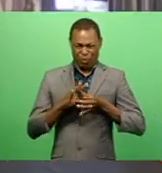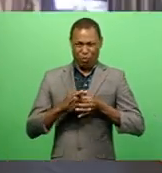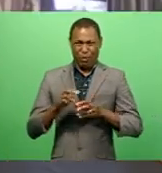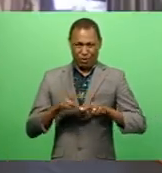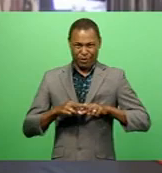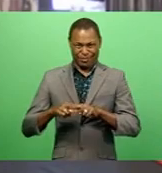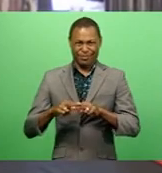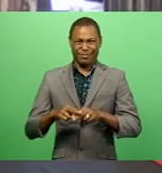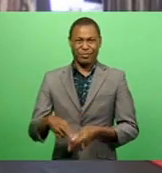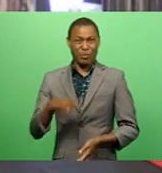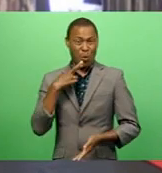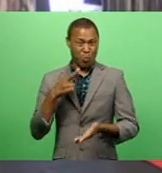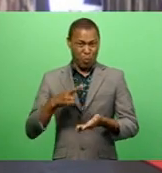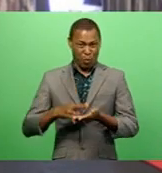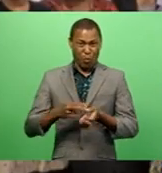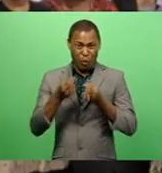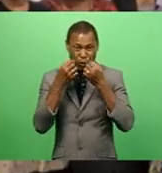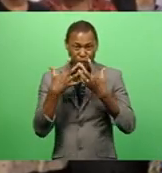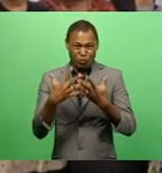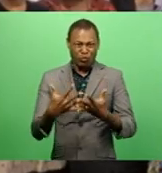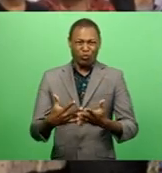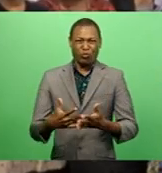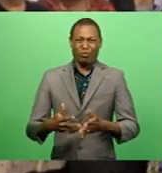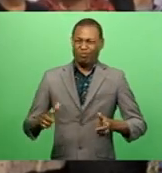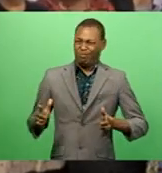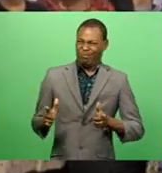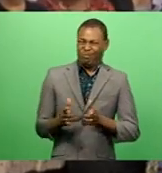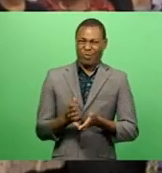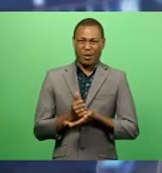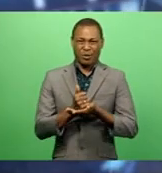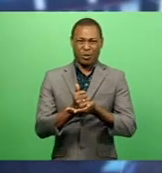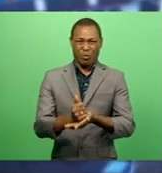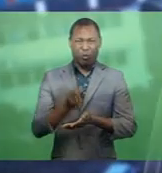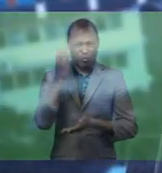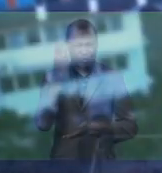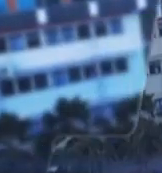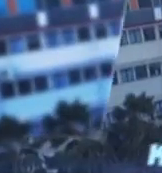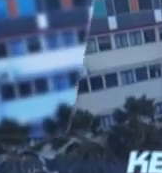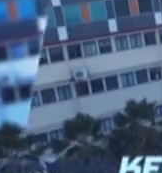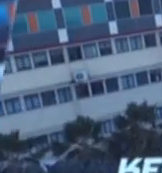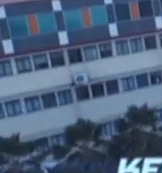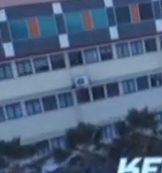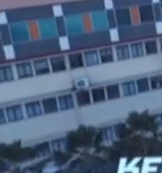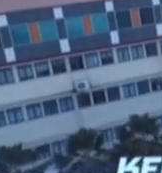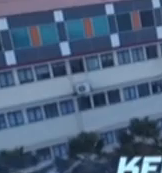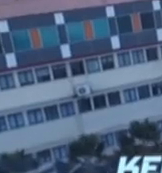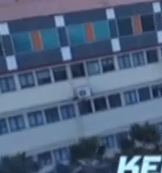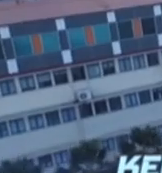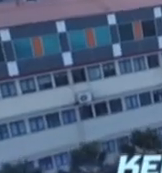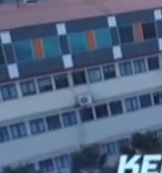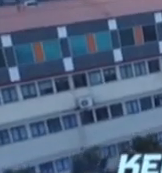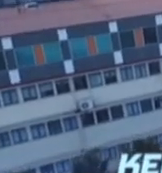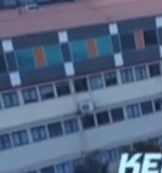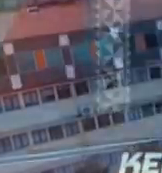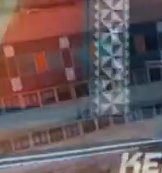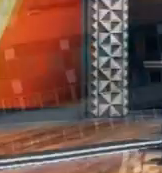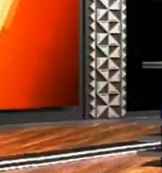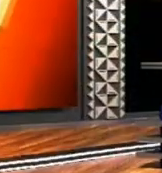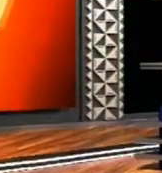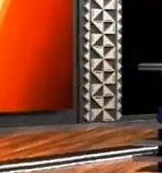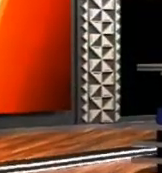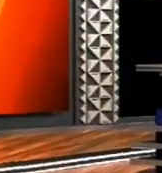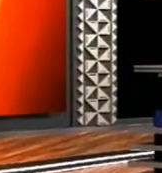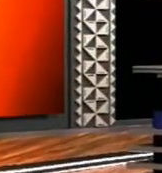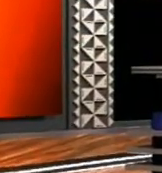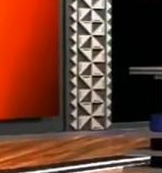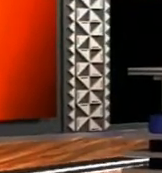And report reveals lack of support for female politicians. From the studios of FBC Suva, Edwin